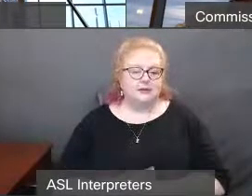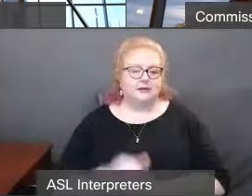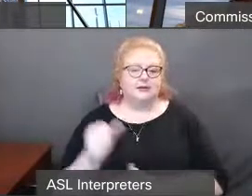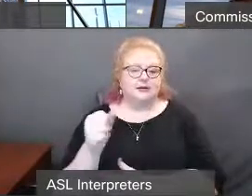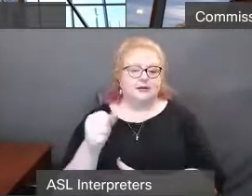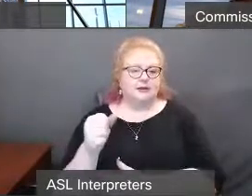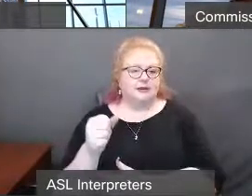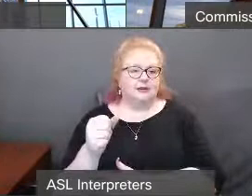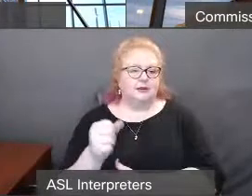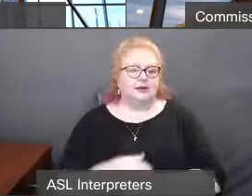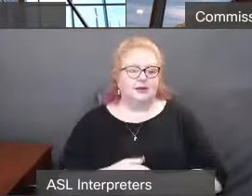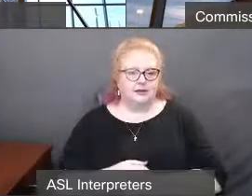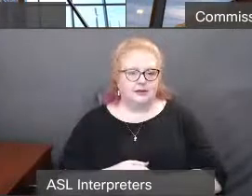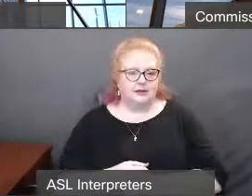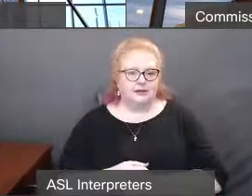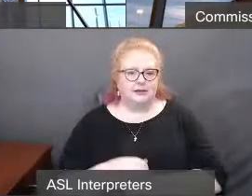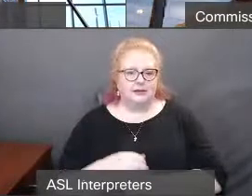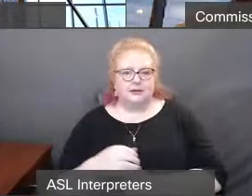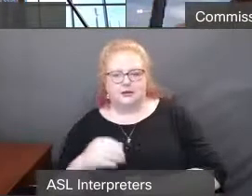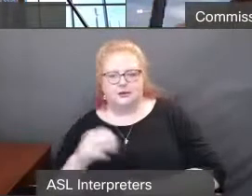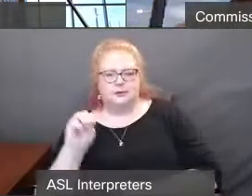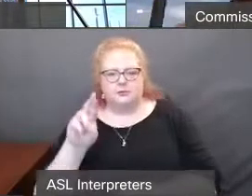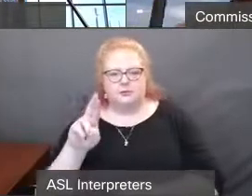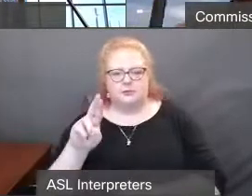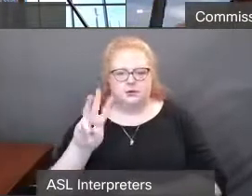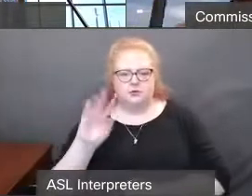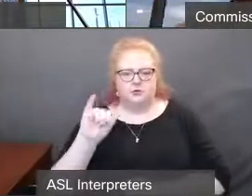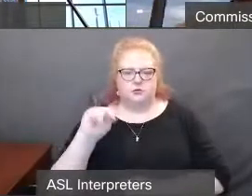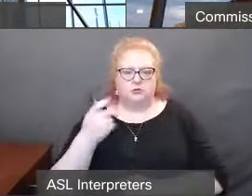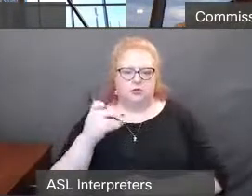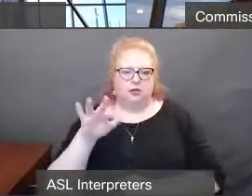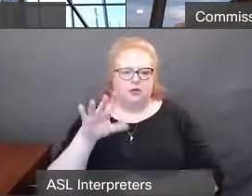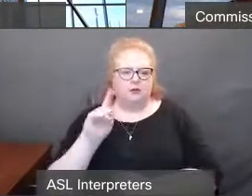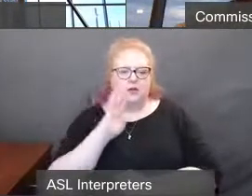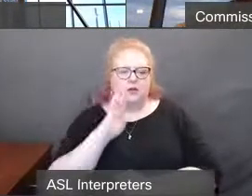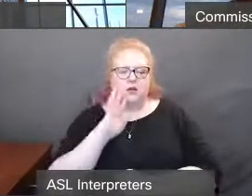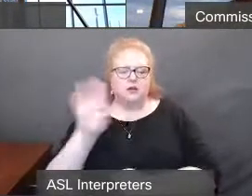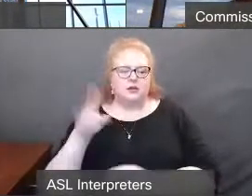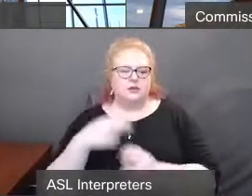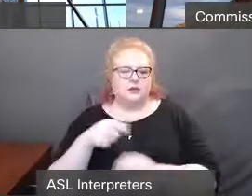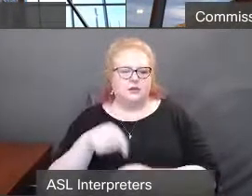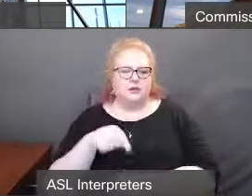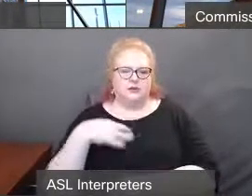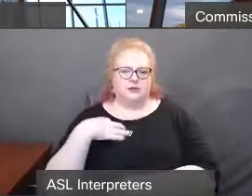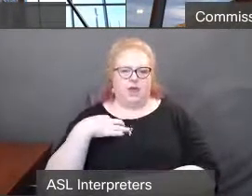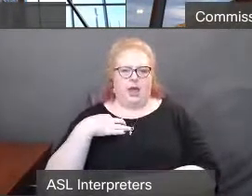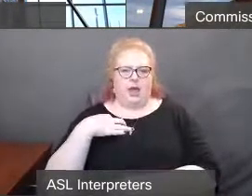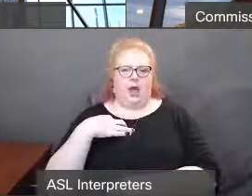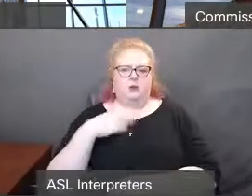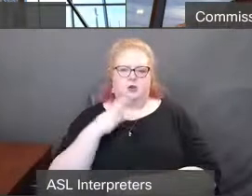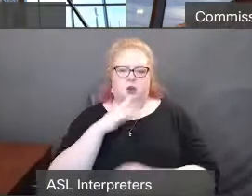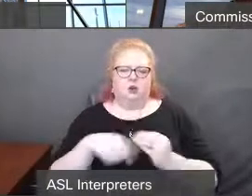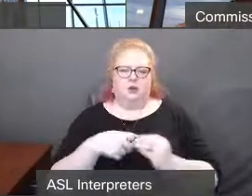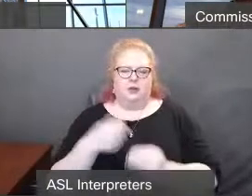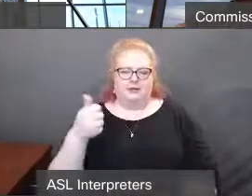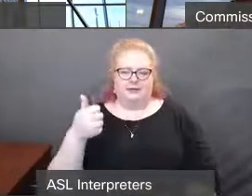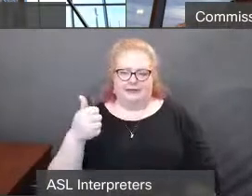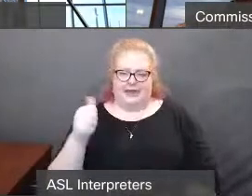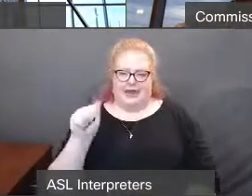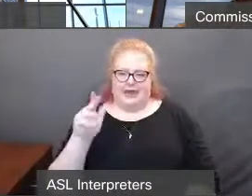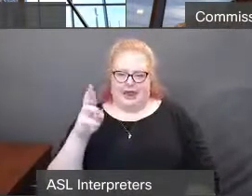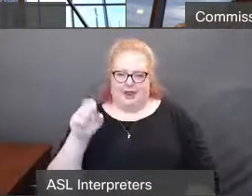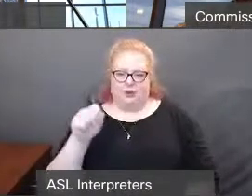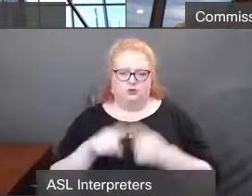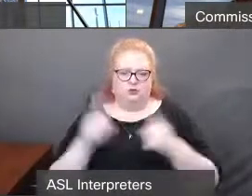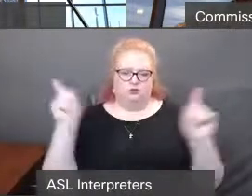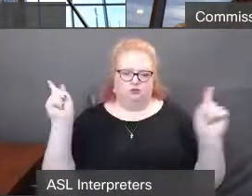got dragged in by Mr. Wingfield. Thank you for that. This application has gone from 10 to 2.5 acres, right, for